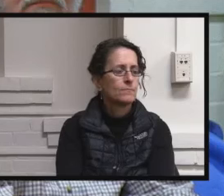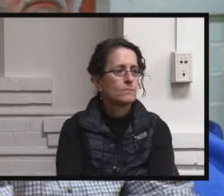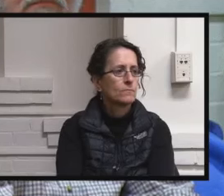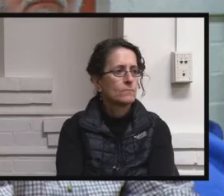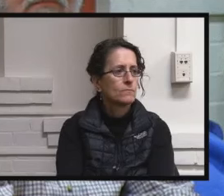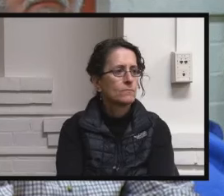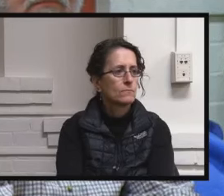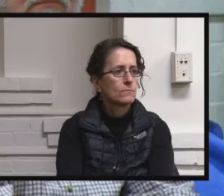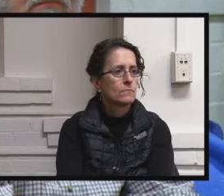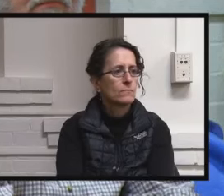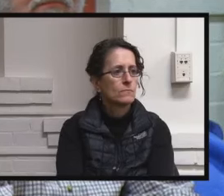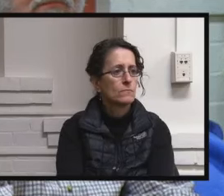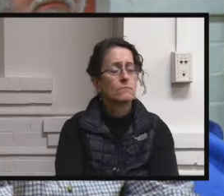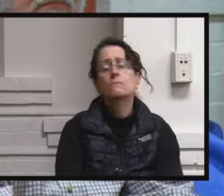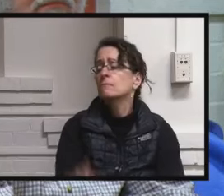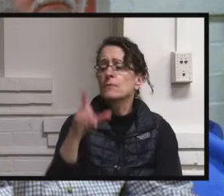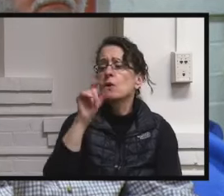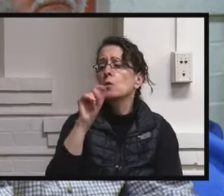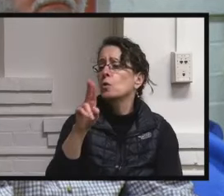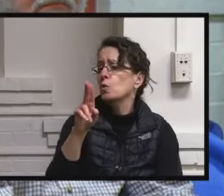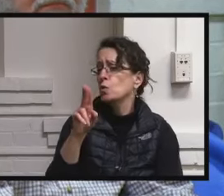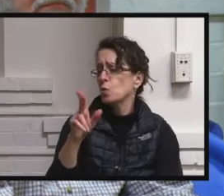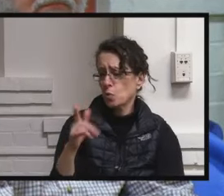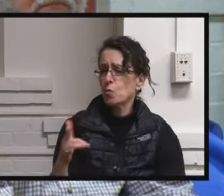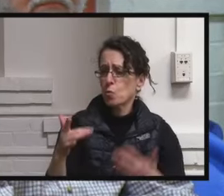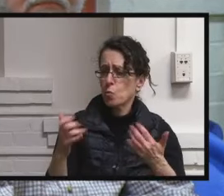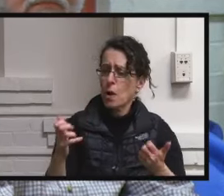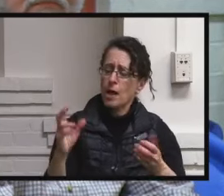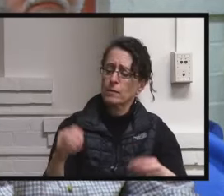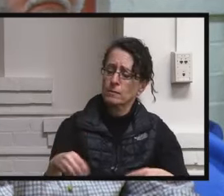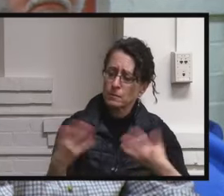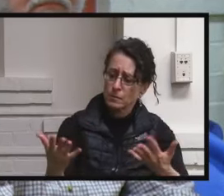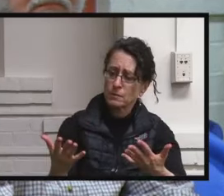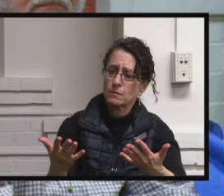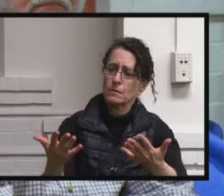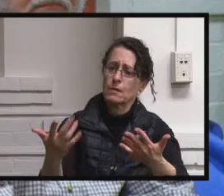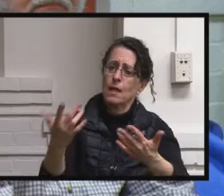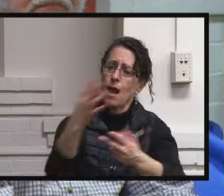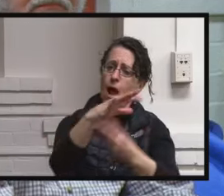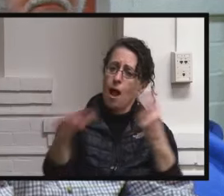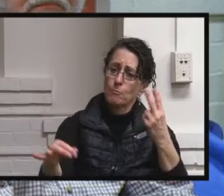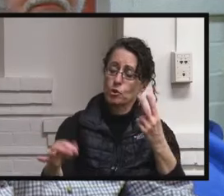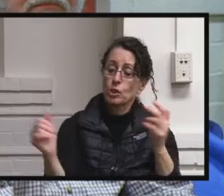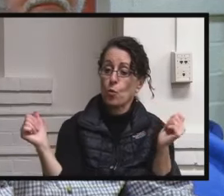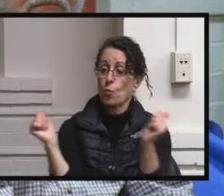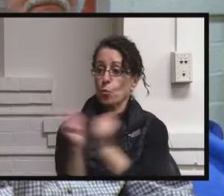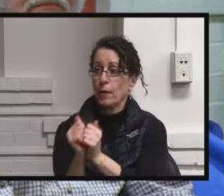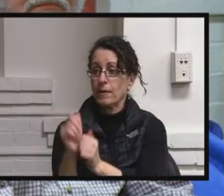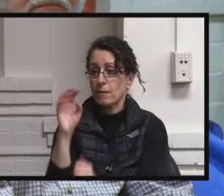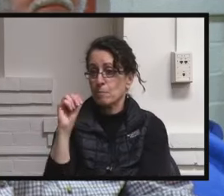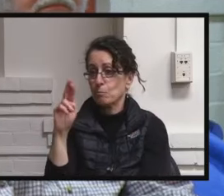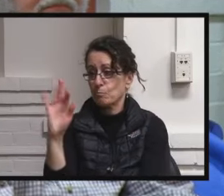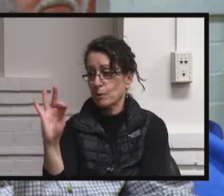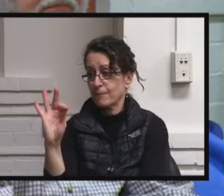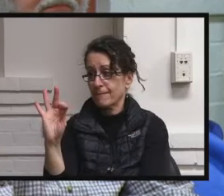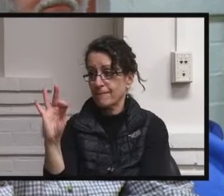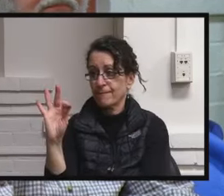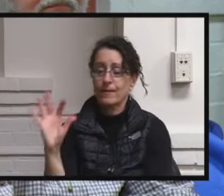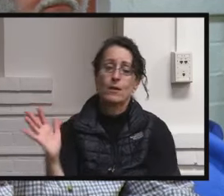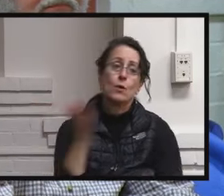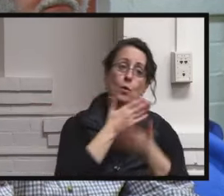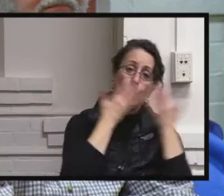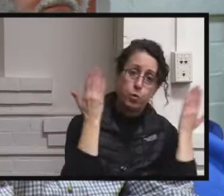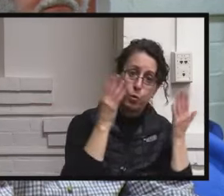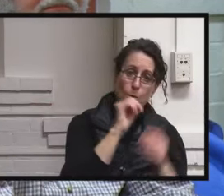very interested in having that option put out to the towns, even though it wasn't something that was going to be a proposed budget.